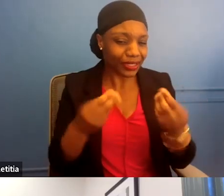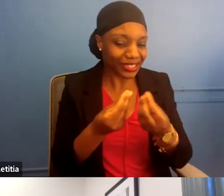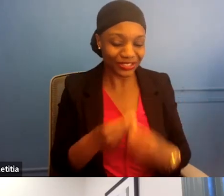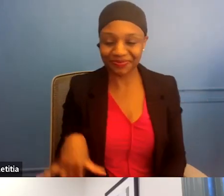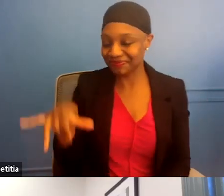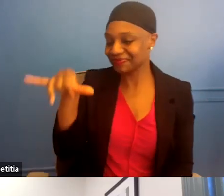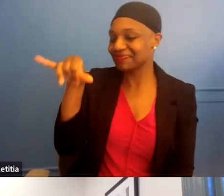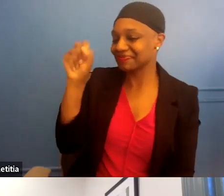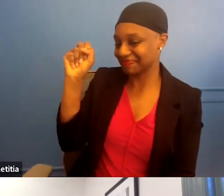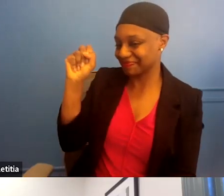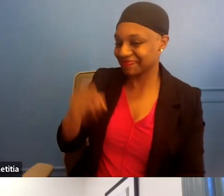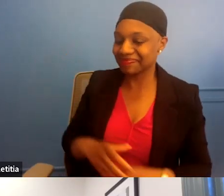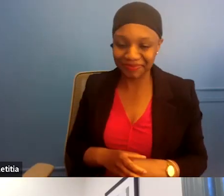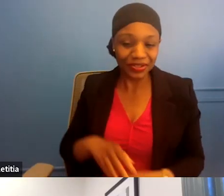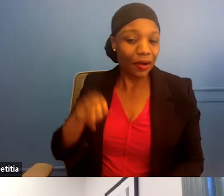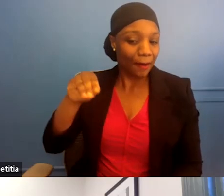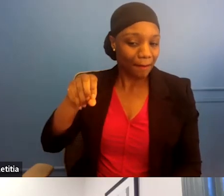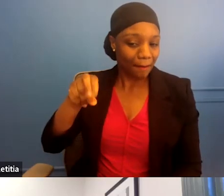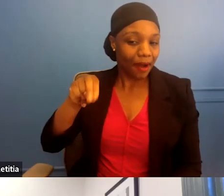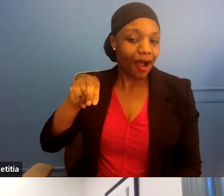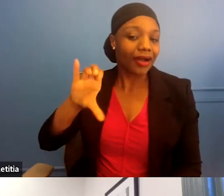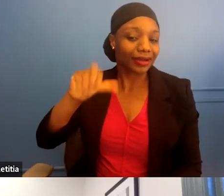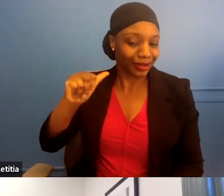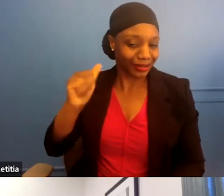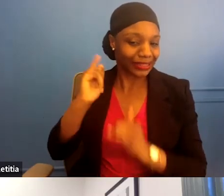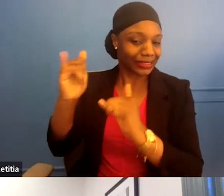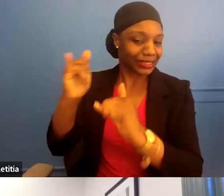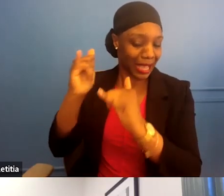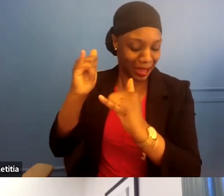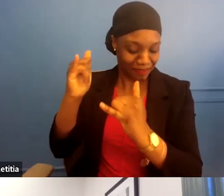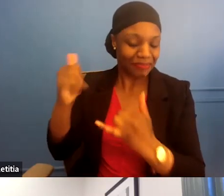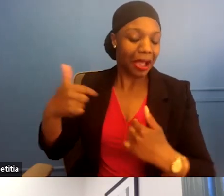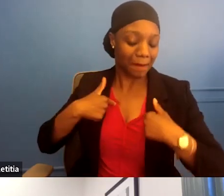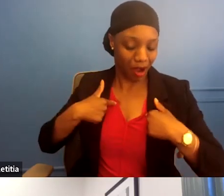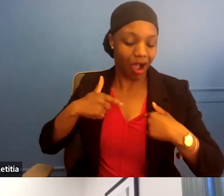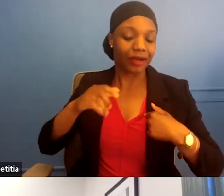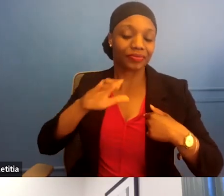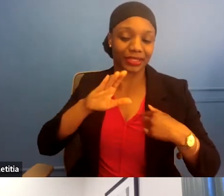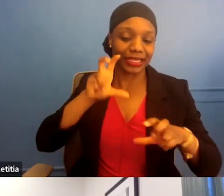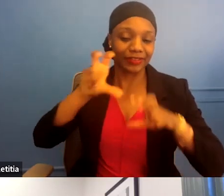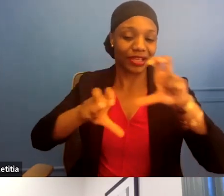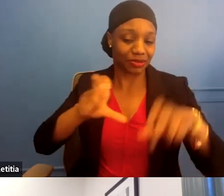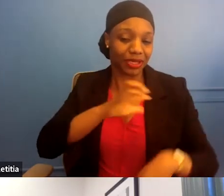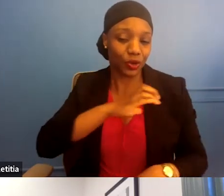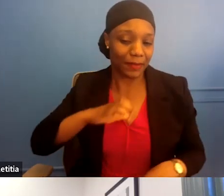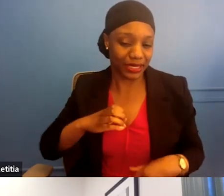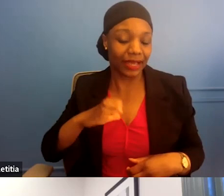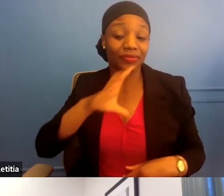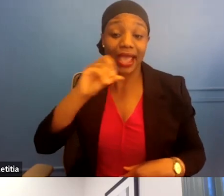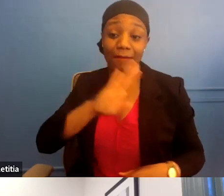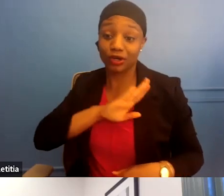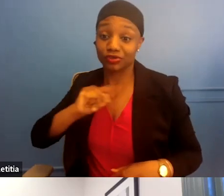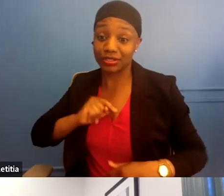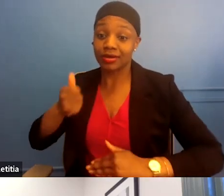absolutely. So like Monica, I have the pleasure of serving on Mount Holyoke's investment committee as well as the Board of Trustees, which